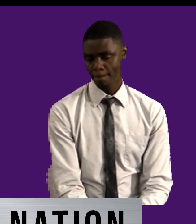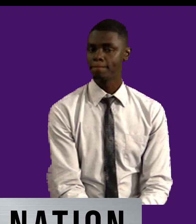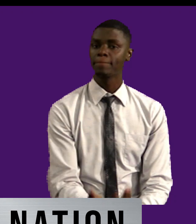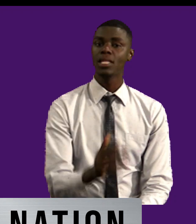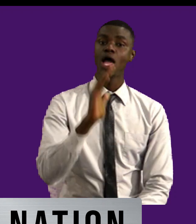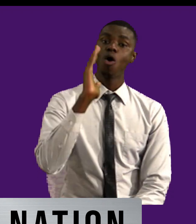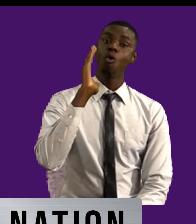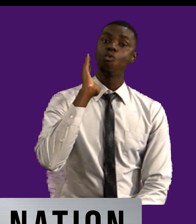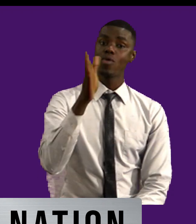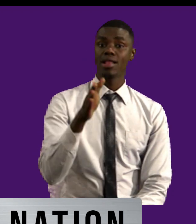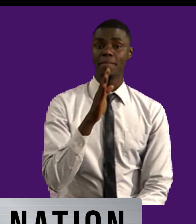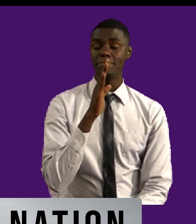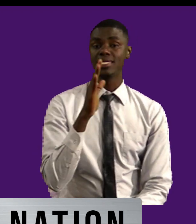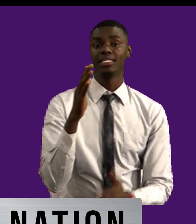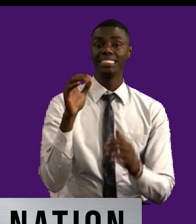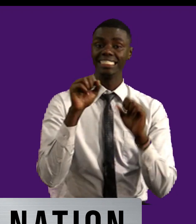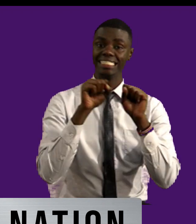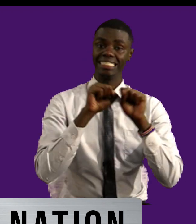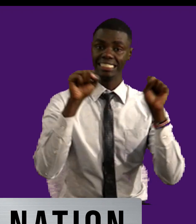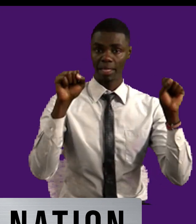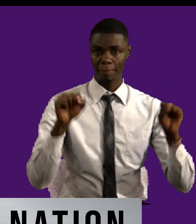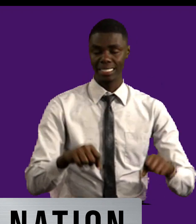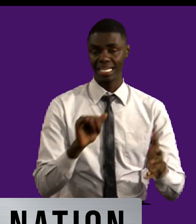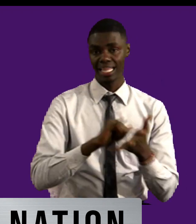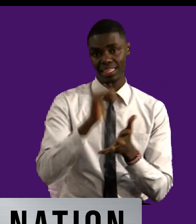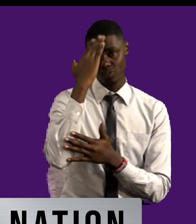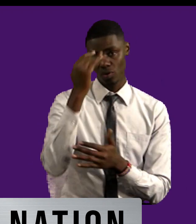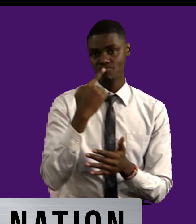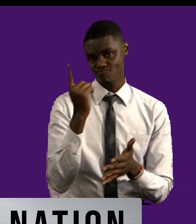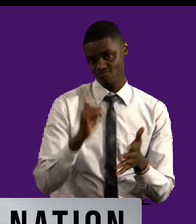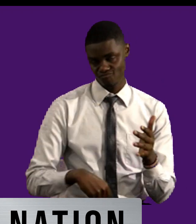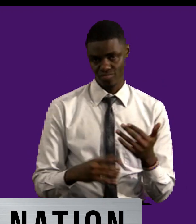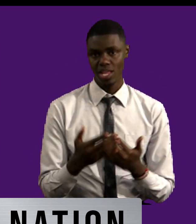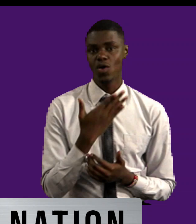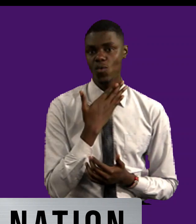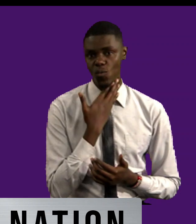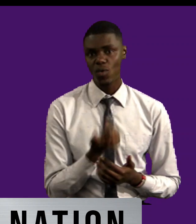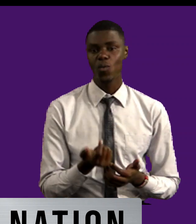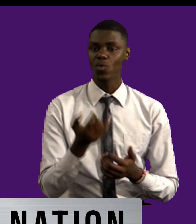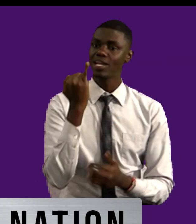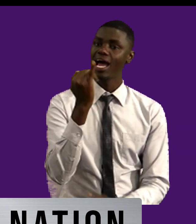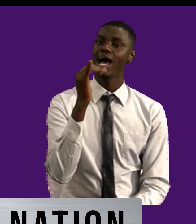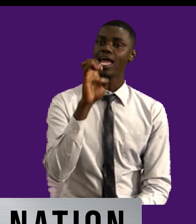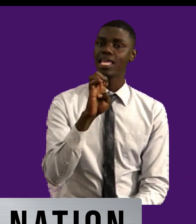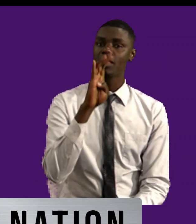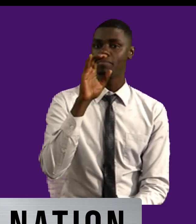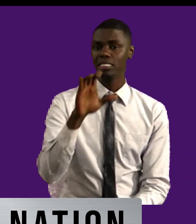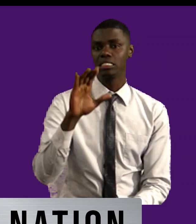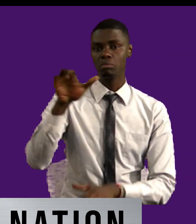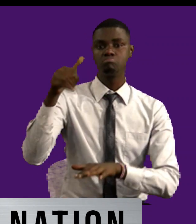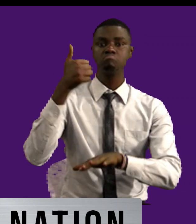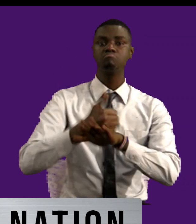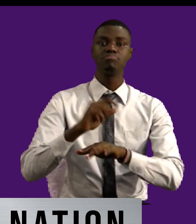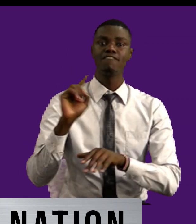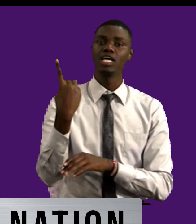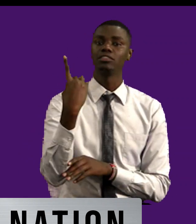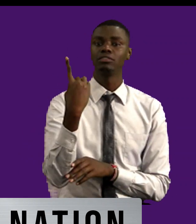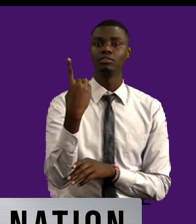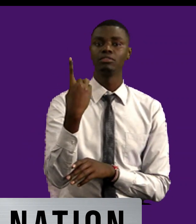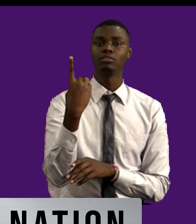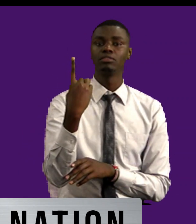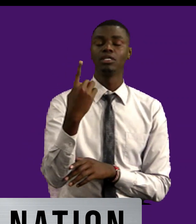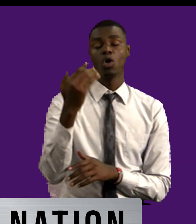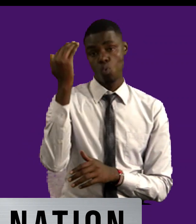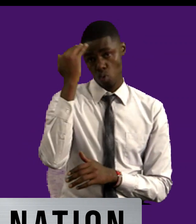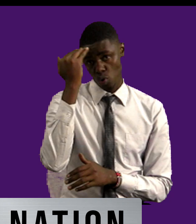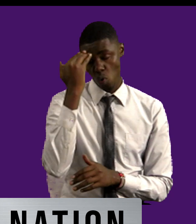It's going to be systematic. That's why we say we want IEBC in place first.